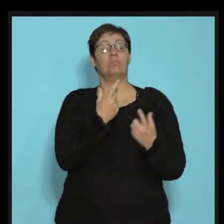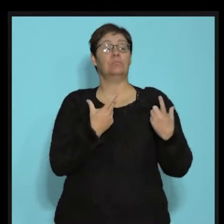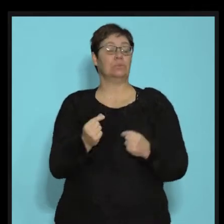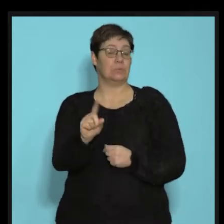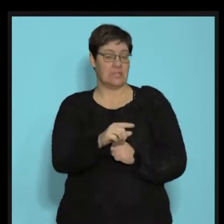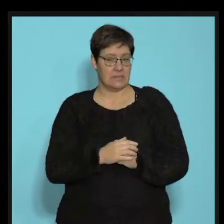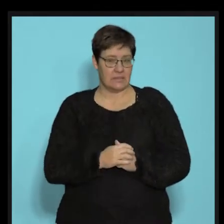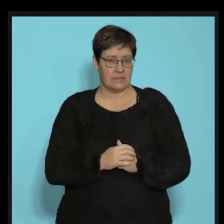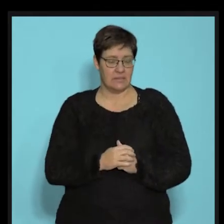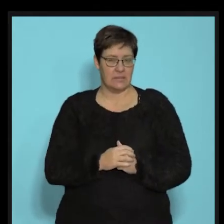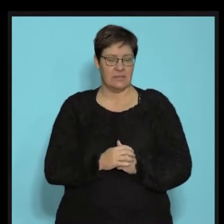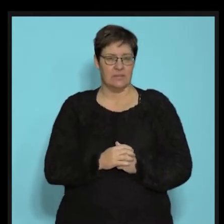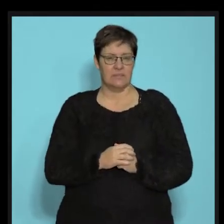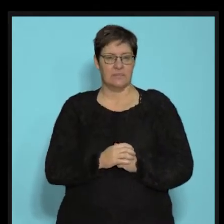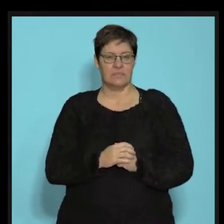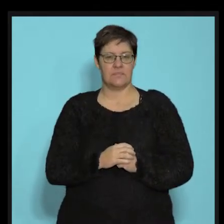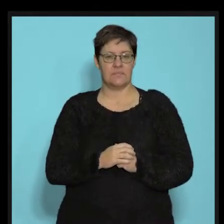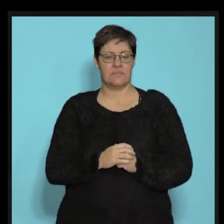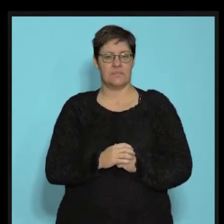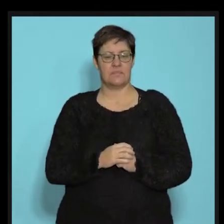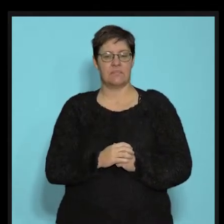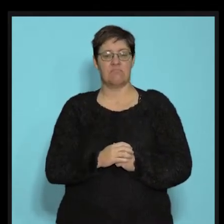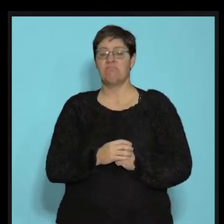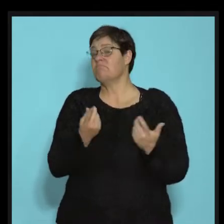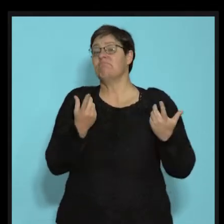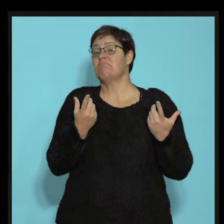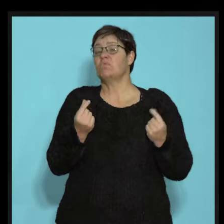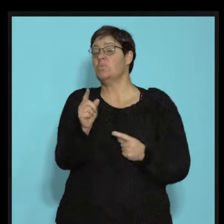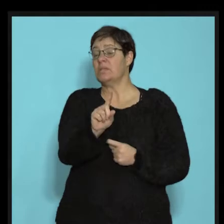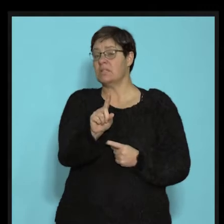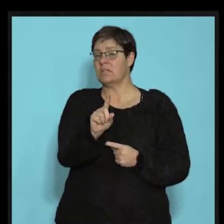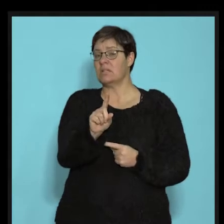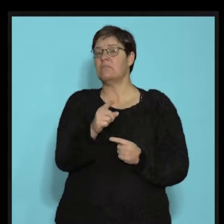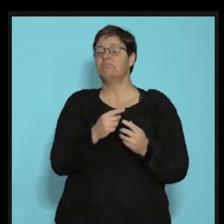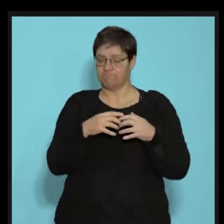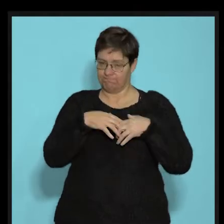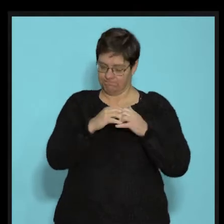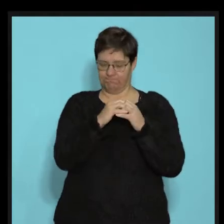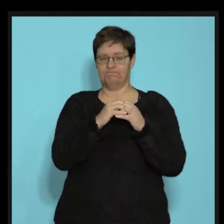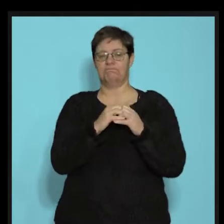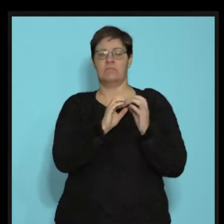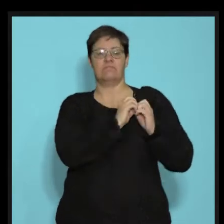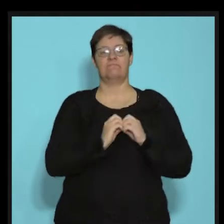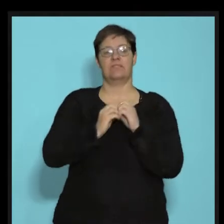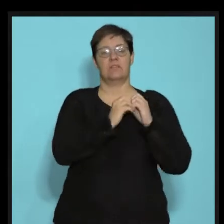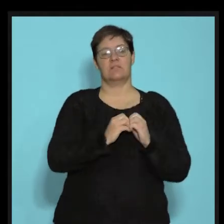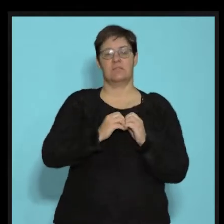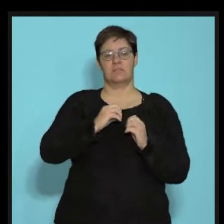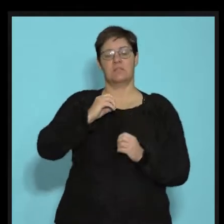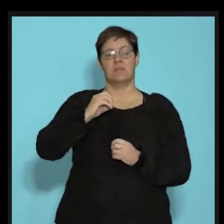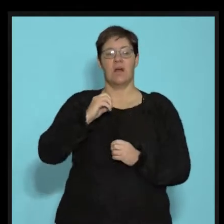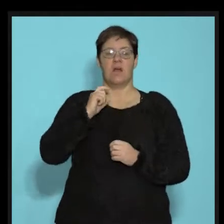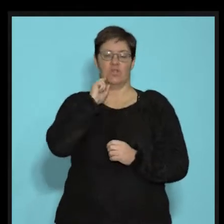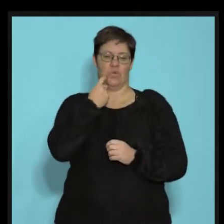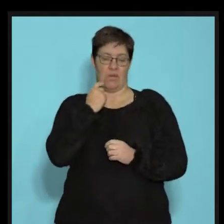what they do is, when we saw over here, what they actually did here, they make glucose. So plants make glucose